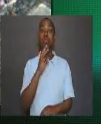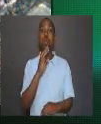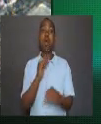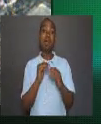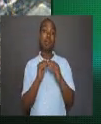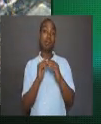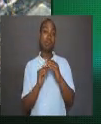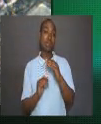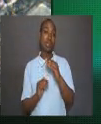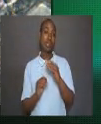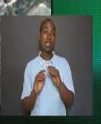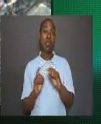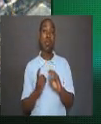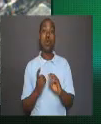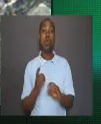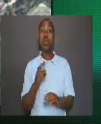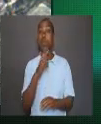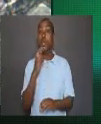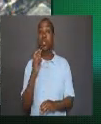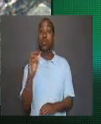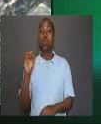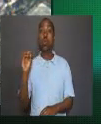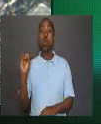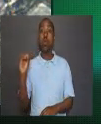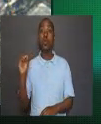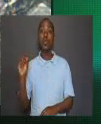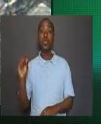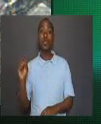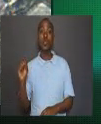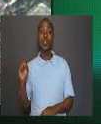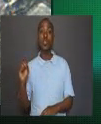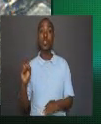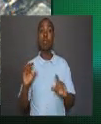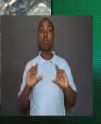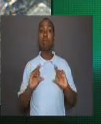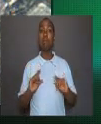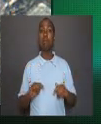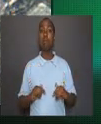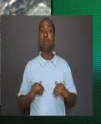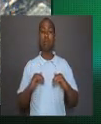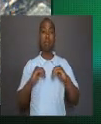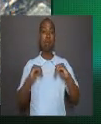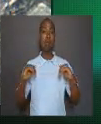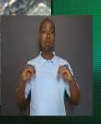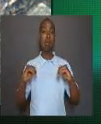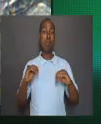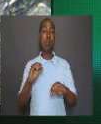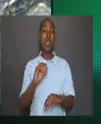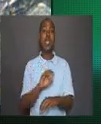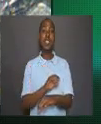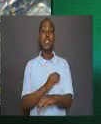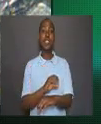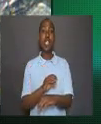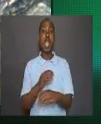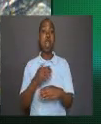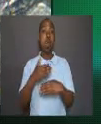through osmosis, thereby leaving gaps between the cell wall and